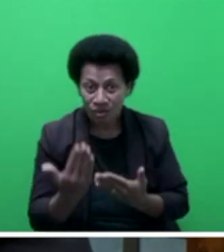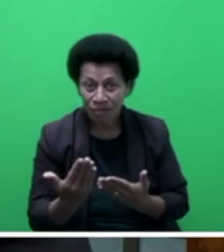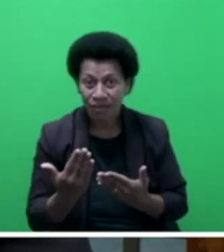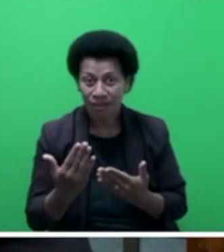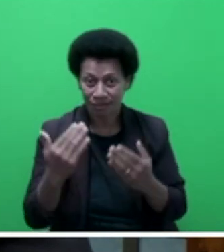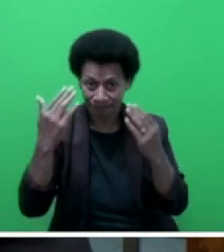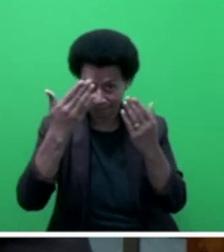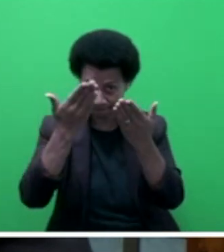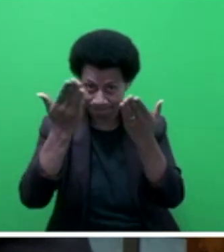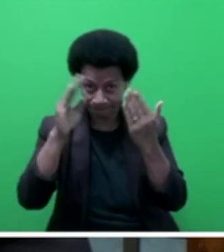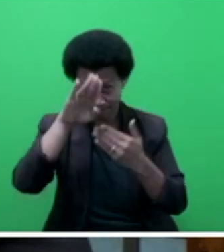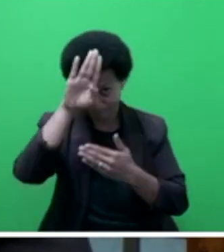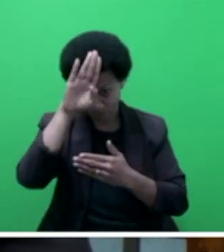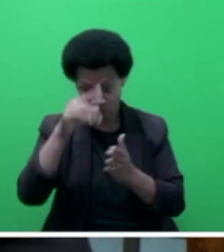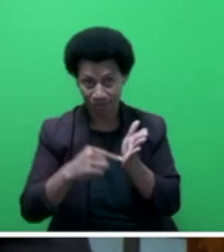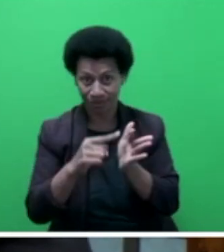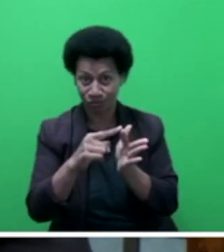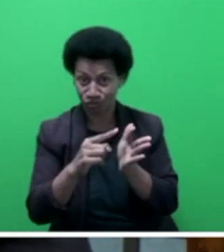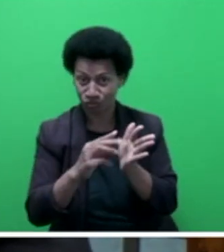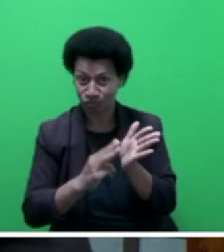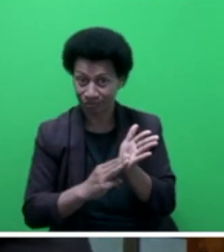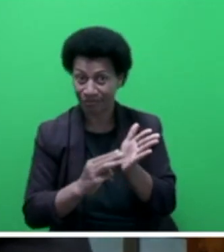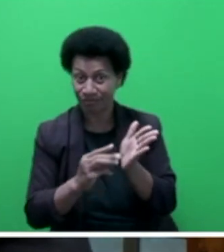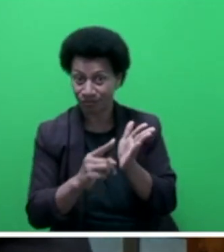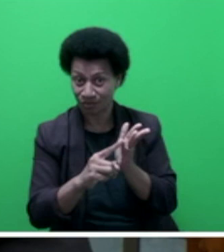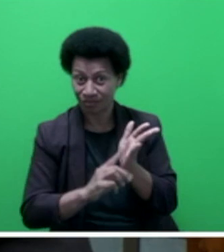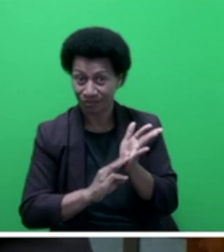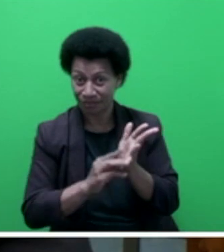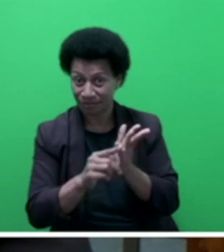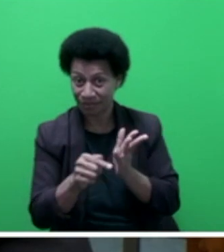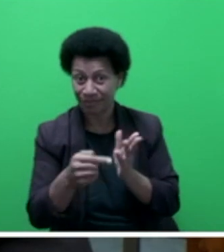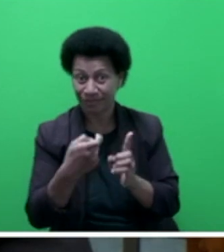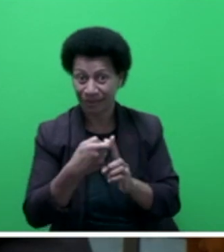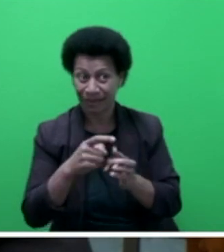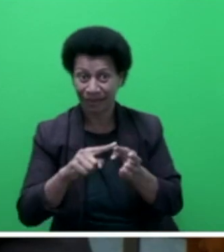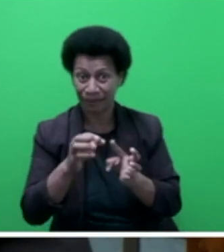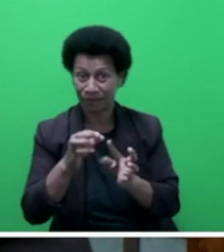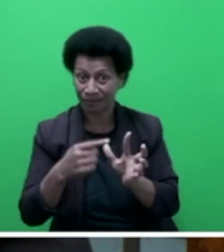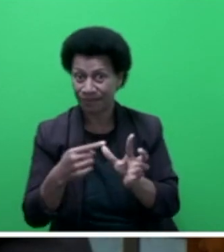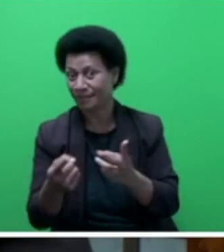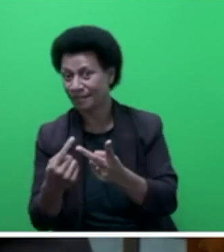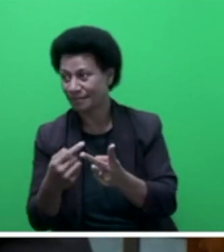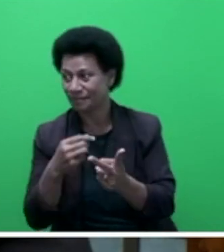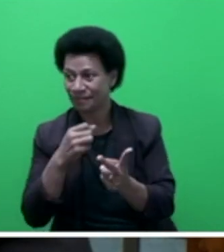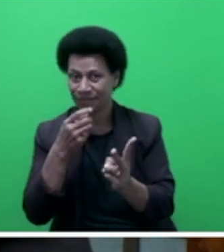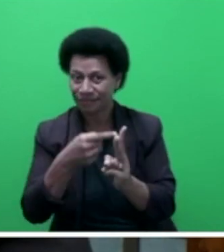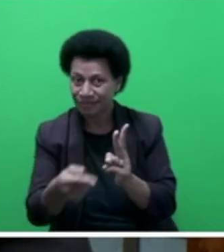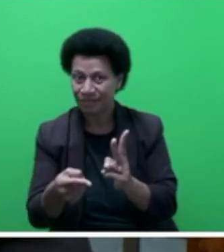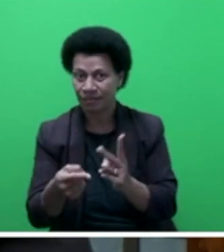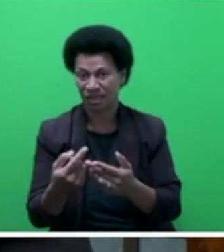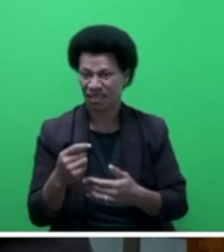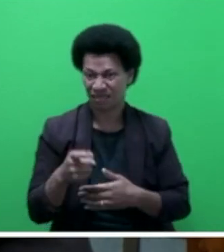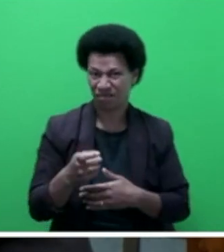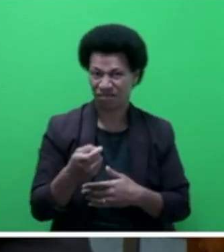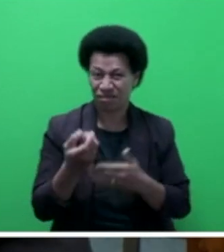Prasad. So maybe if the Honorable Ngerengere Tambua had attended, she would have found out that the